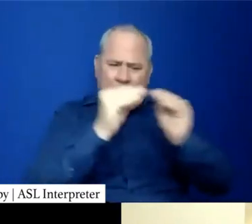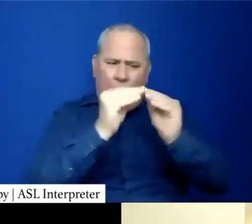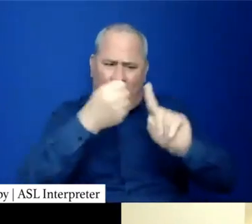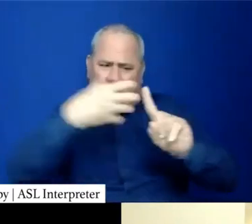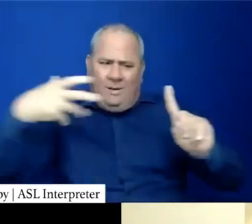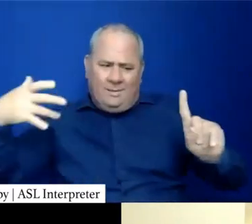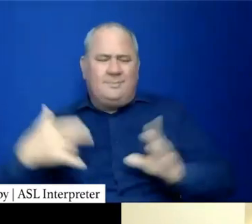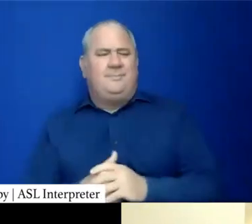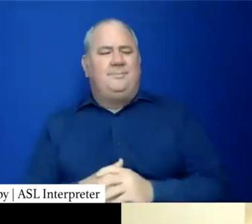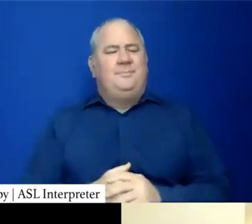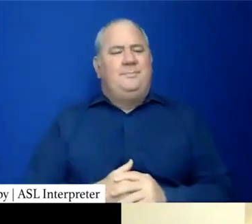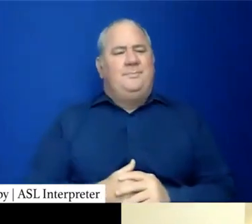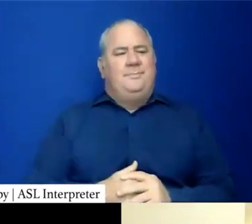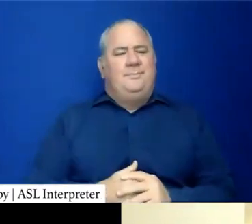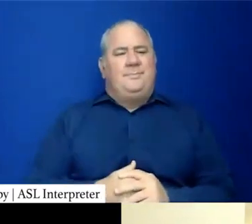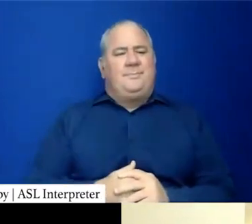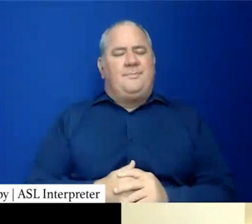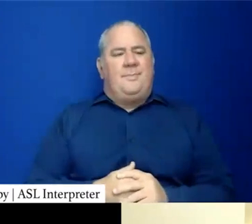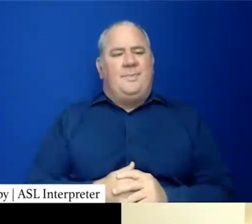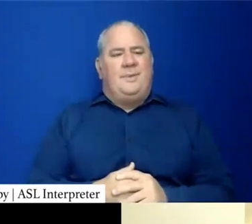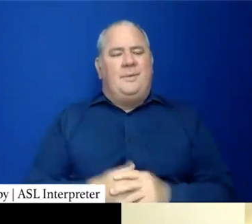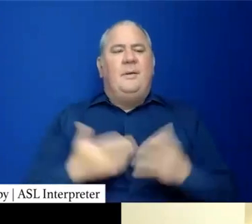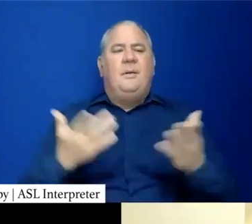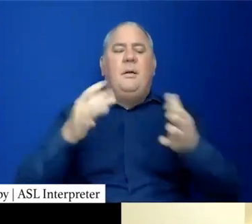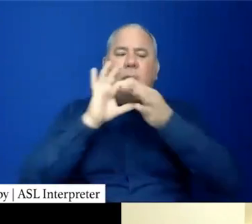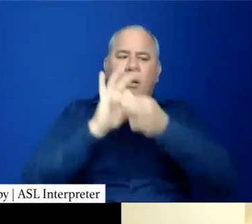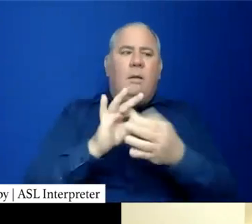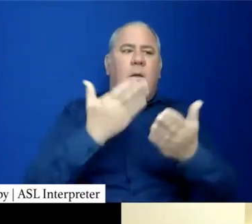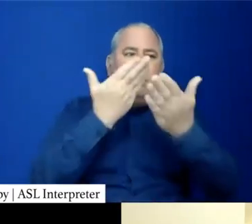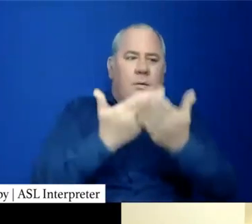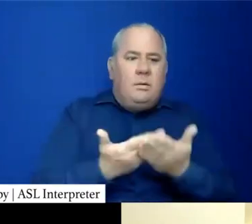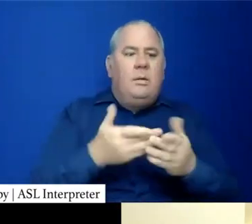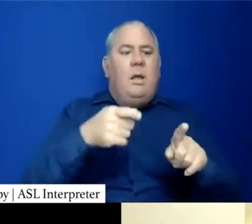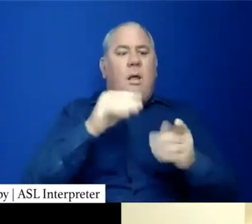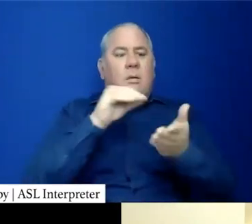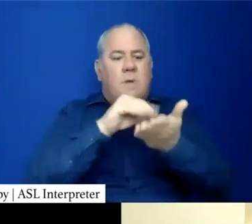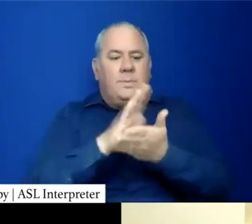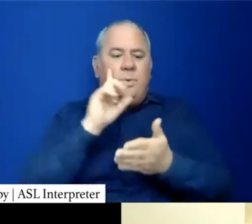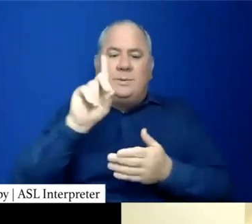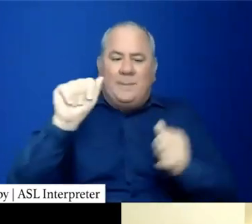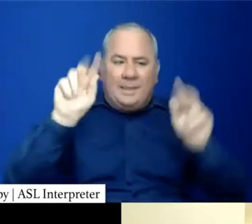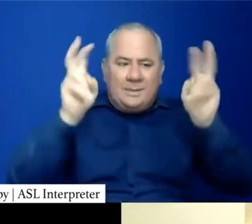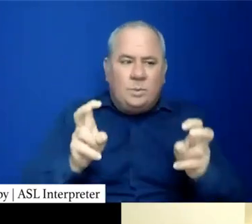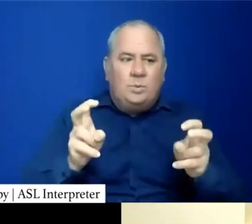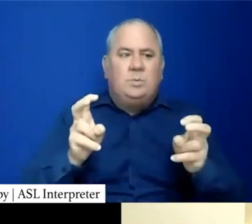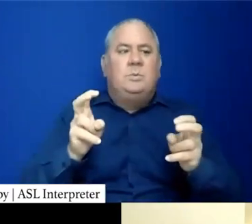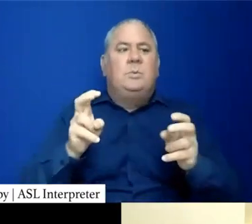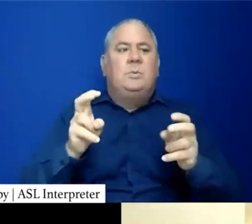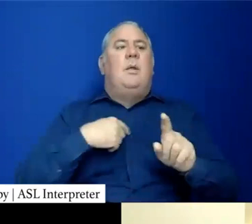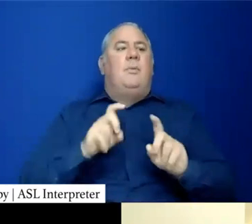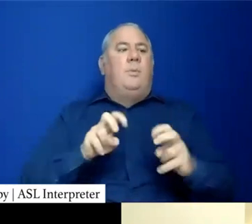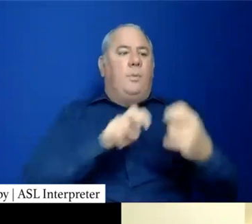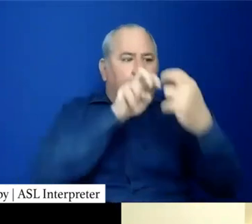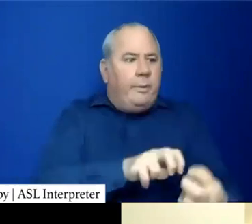say, well, this is a disability issue. You know, go talk to HR, go talk